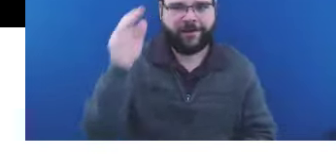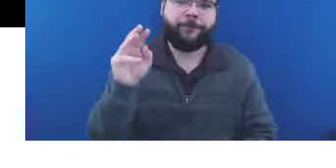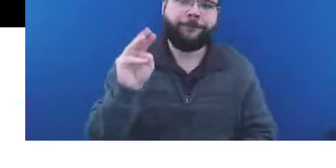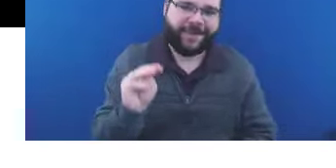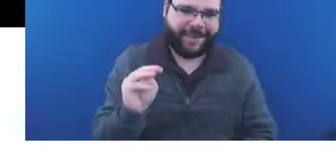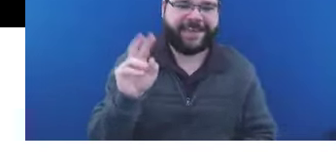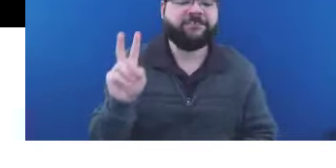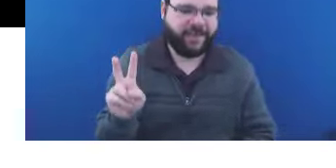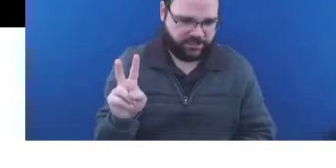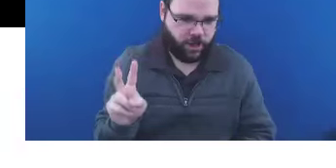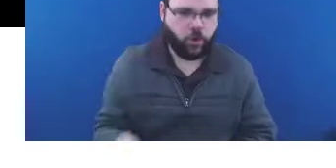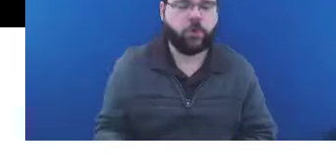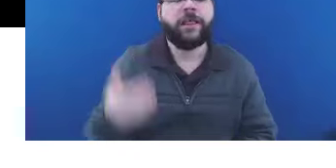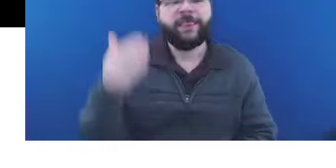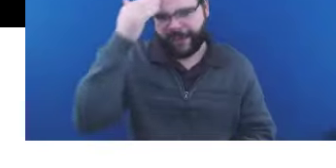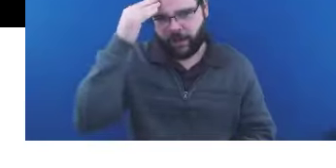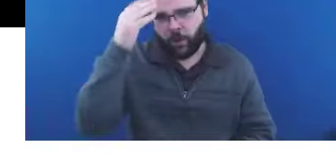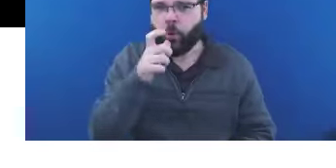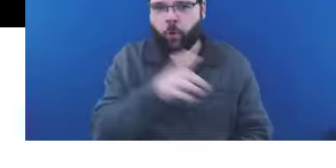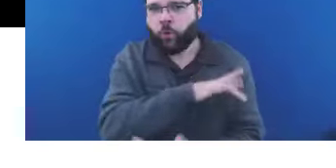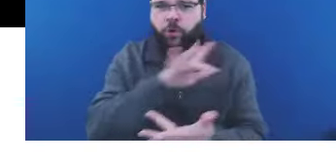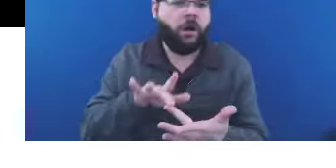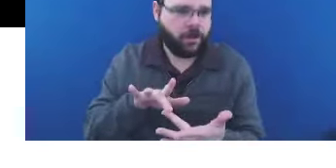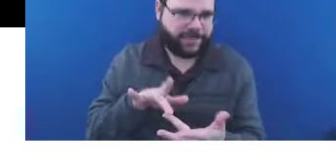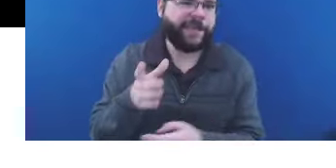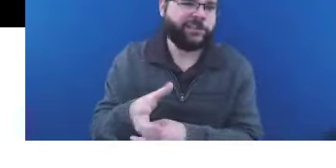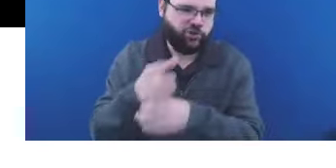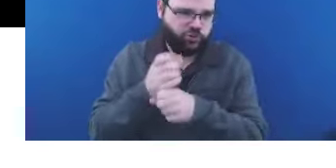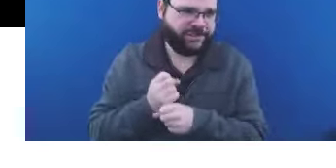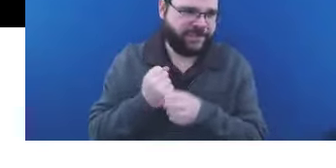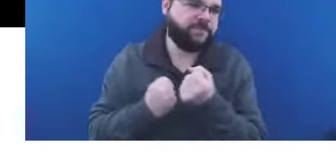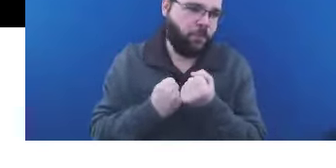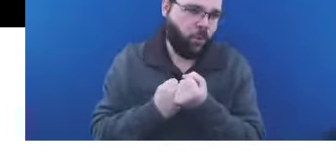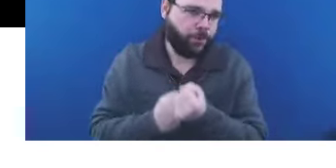McKinney-Vento. They know who to contact within their district to receive support.